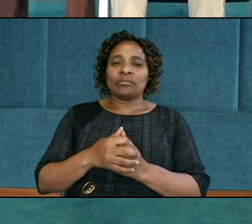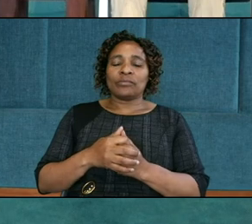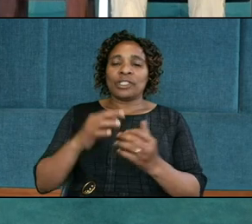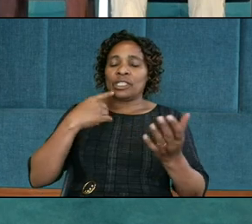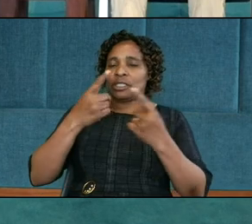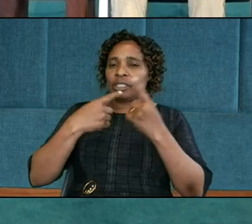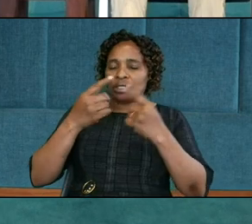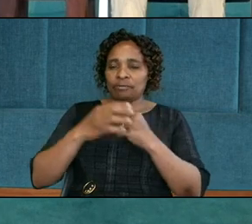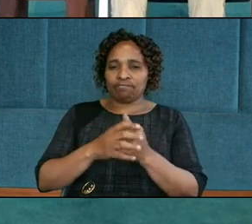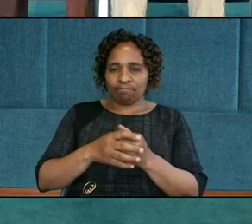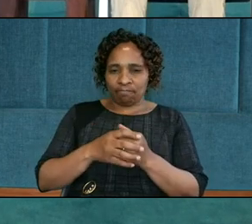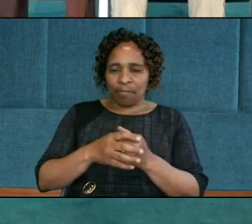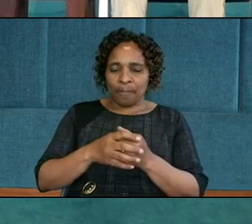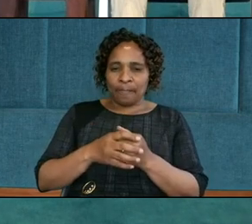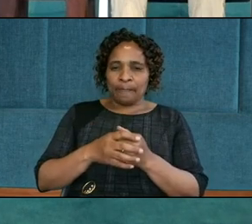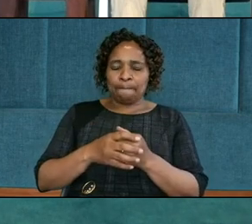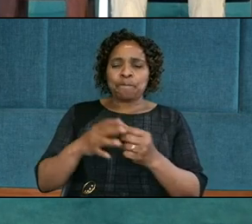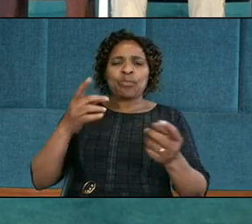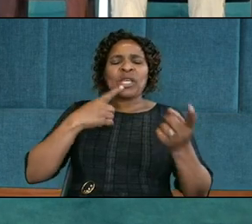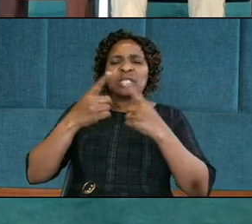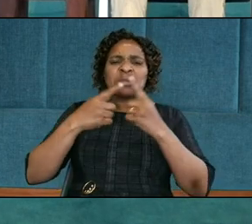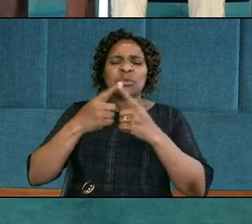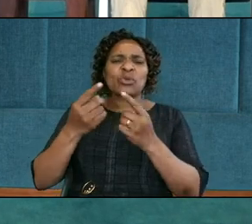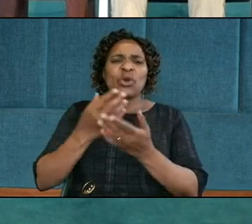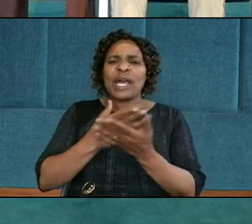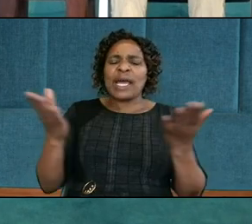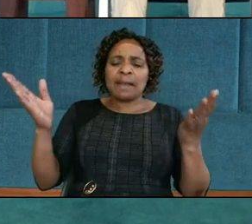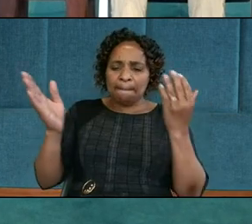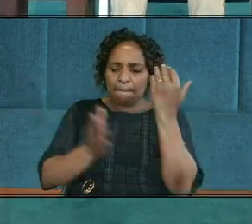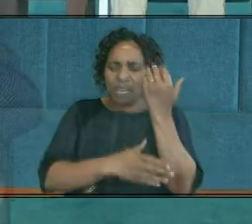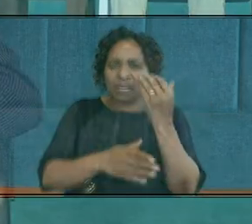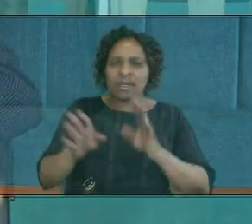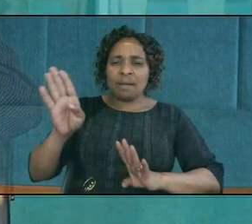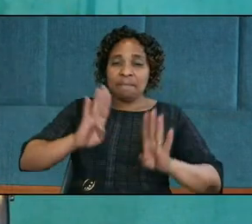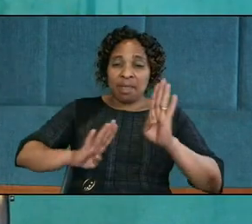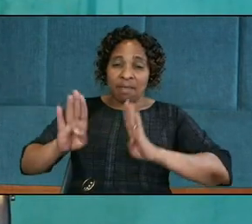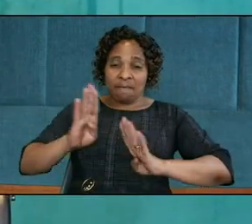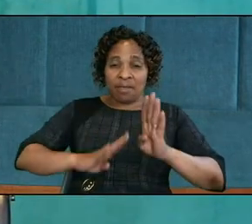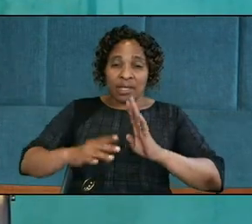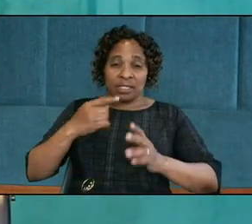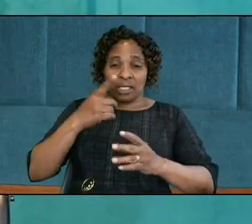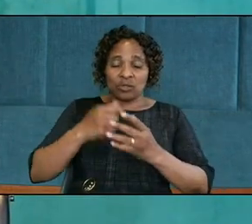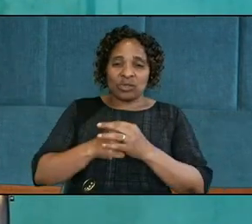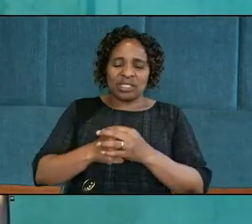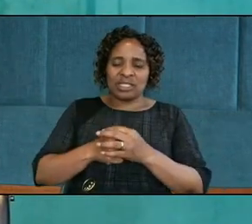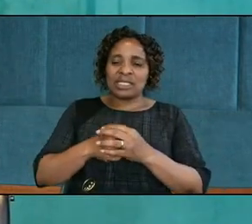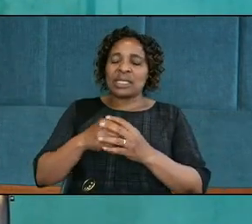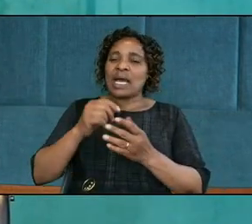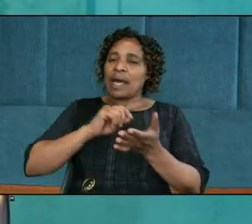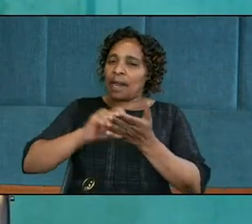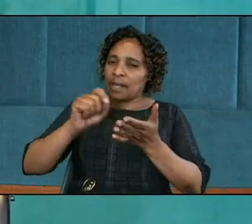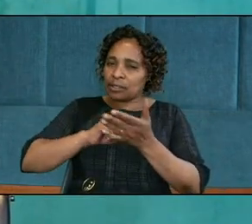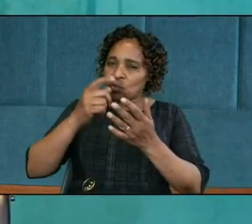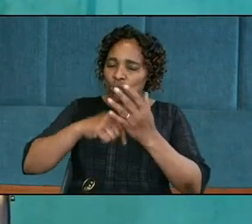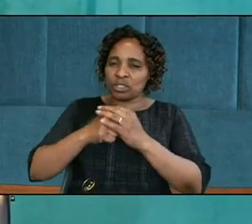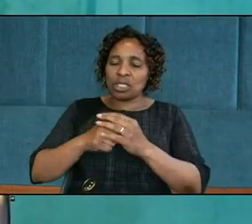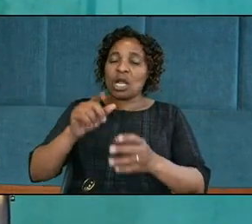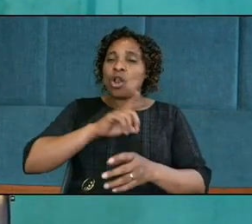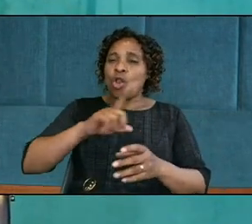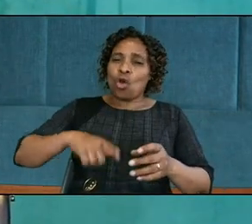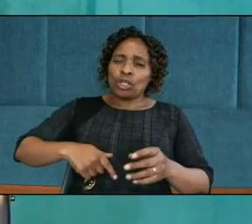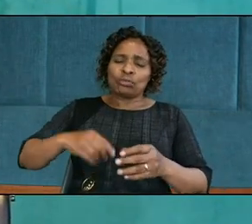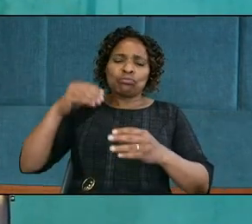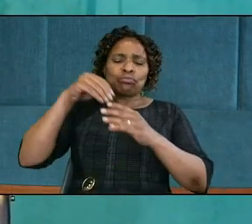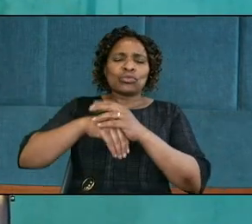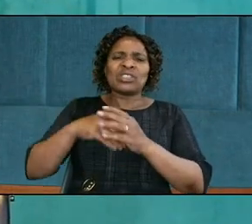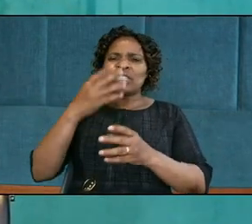It says, speaking of any bad habit that may lead to sin, Ellen White writes, our Lord is put to shame by those who